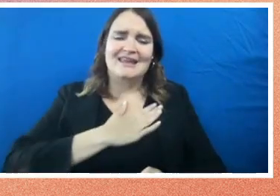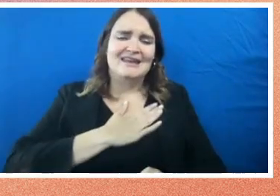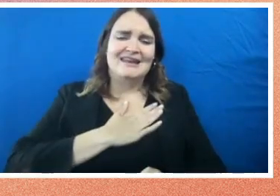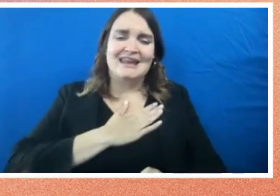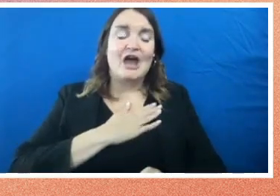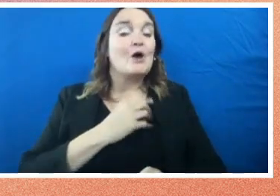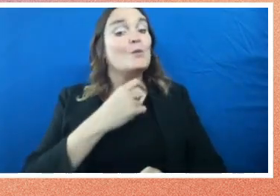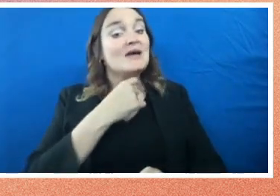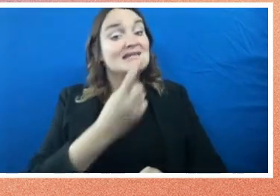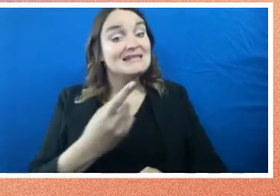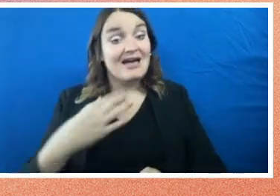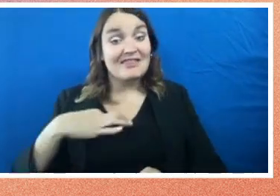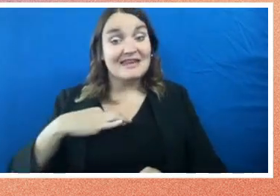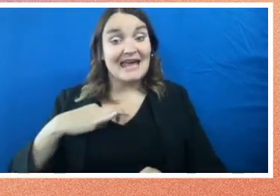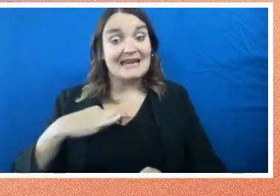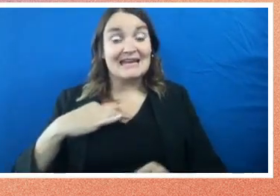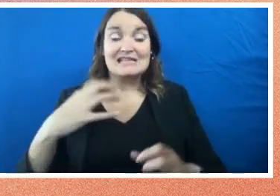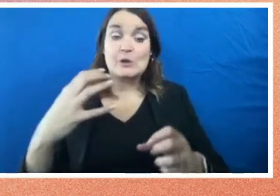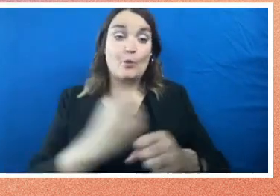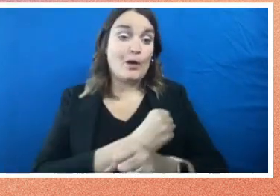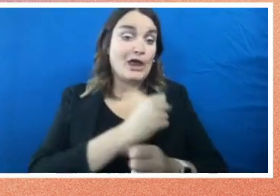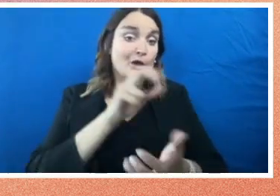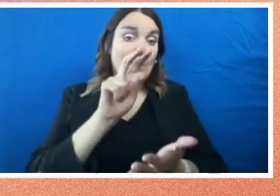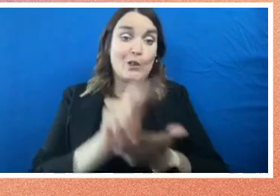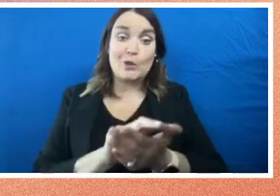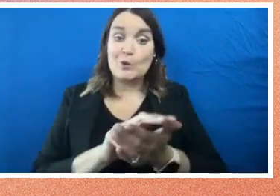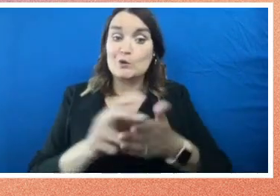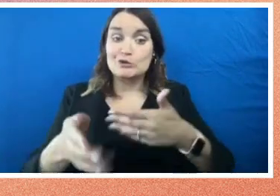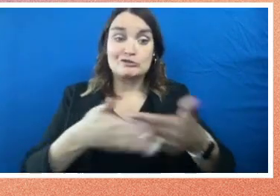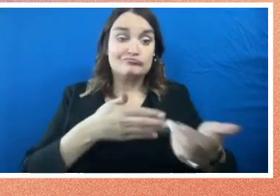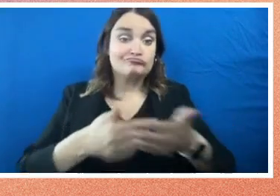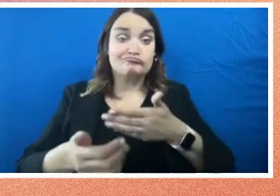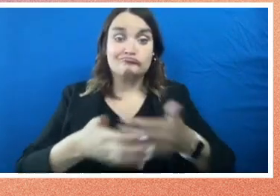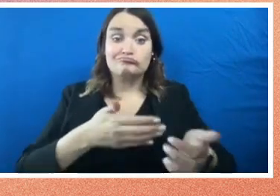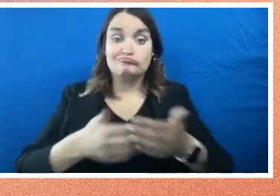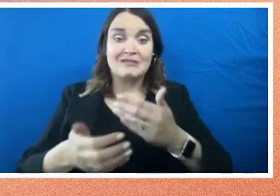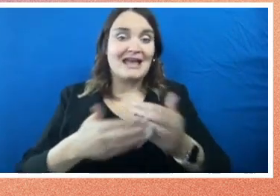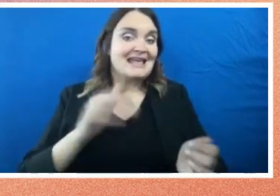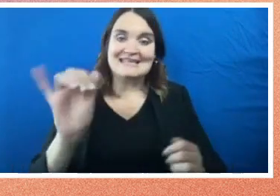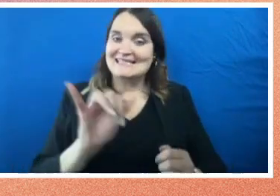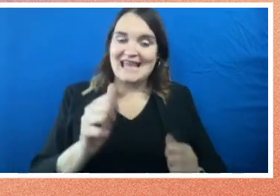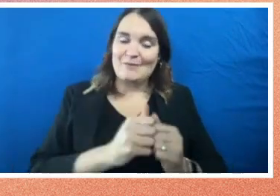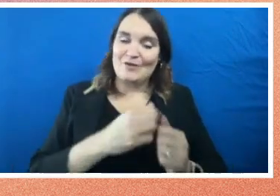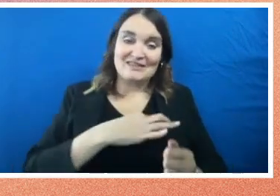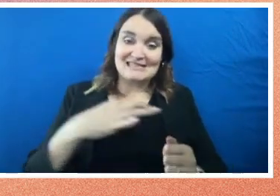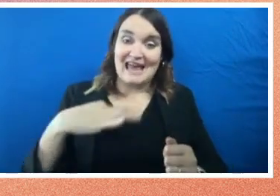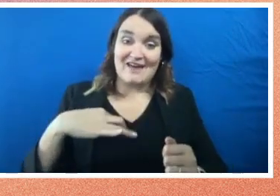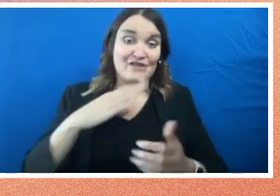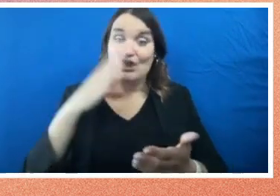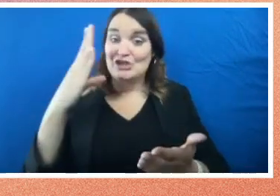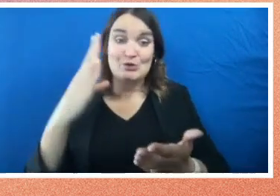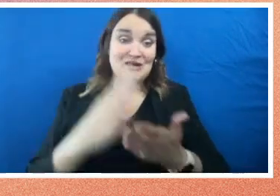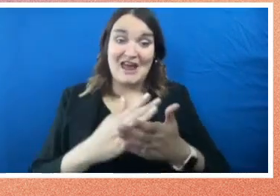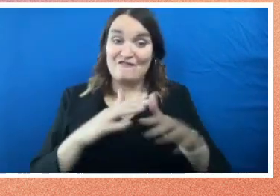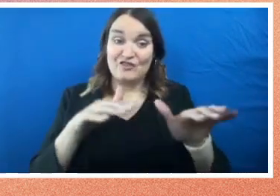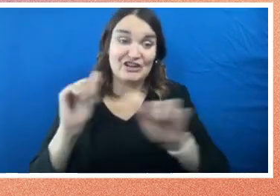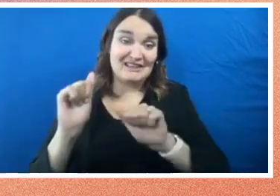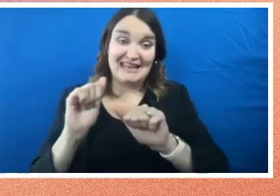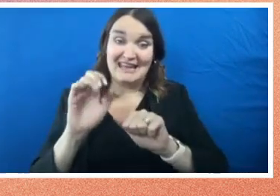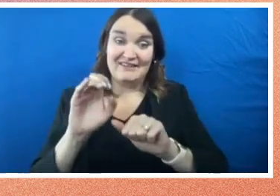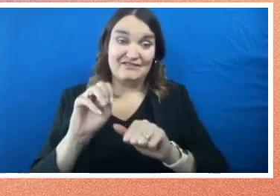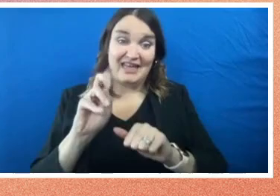candidates, win or lose, whatever you end up doing, and our staff, right, Emily, you never leave the Emily family. And that is